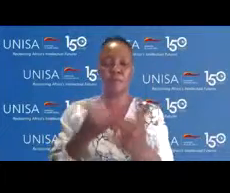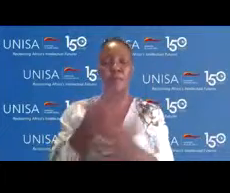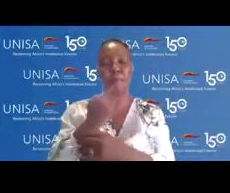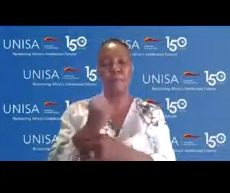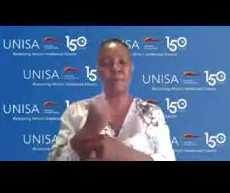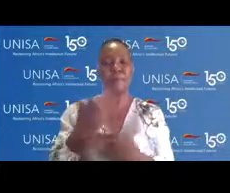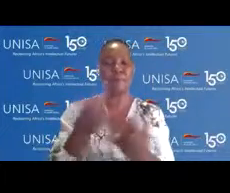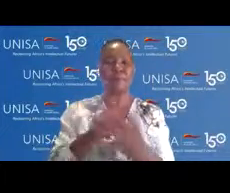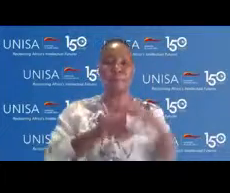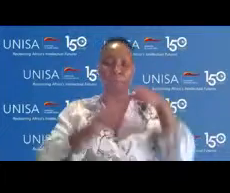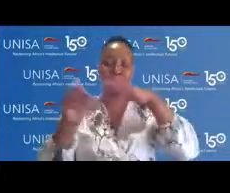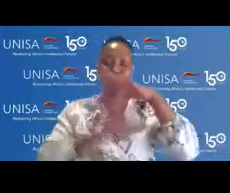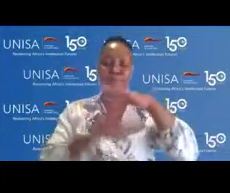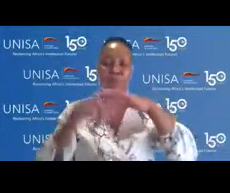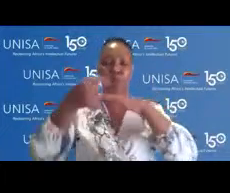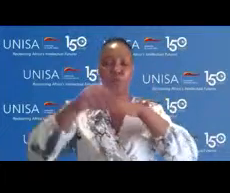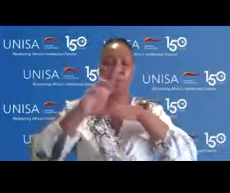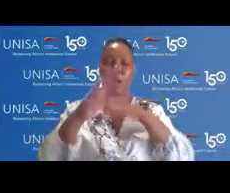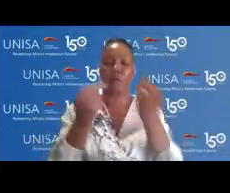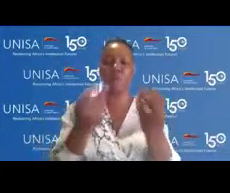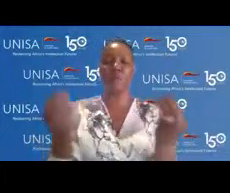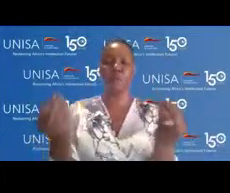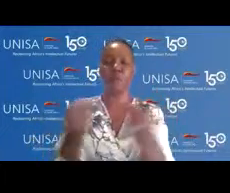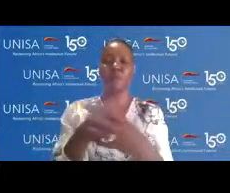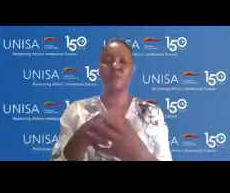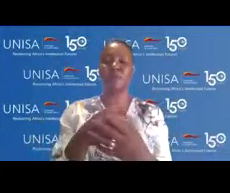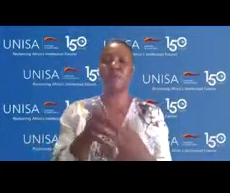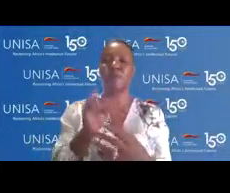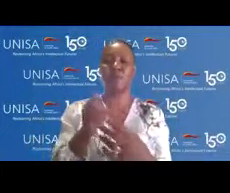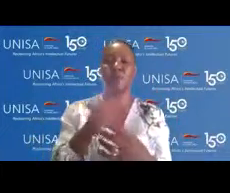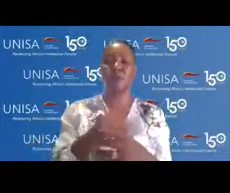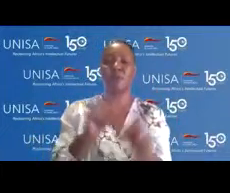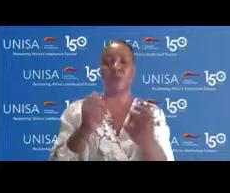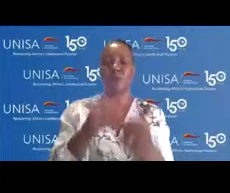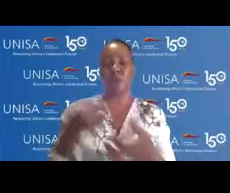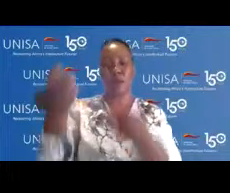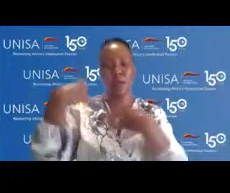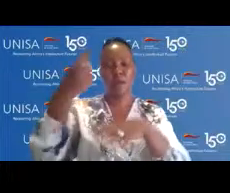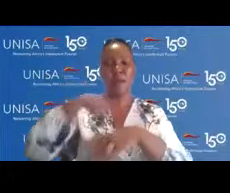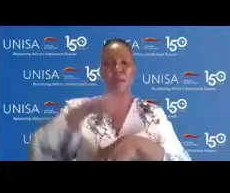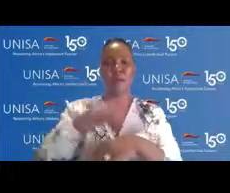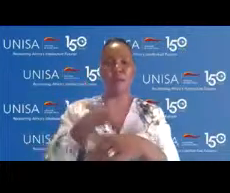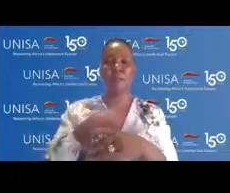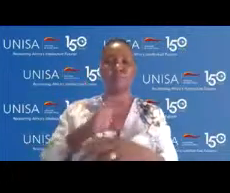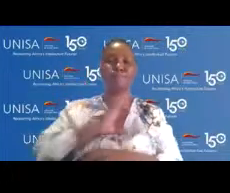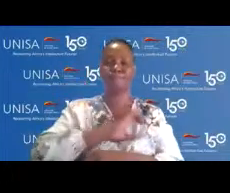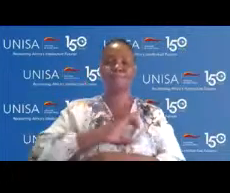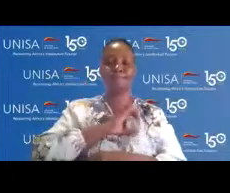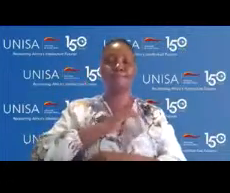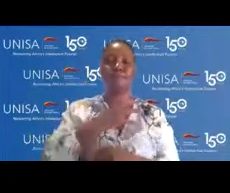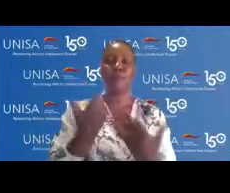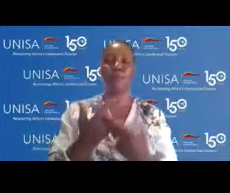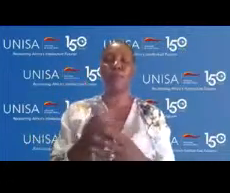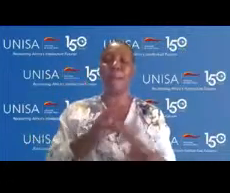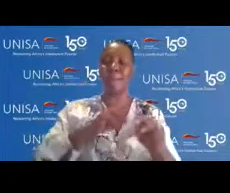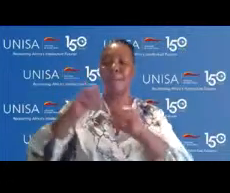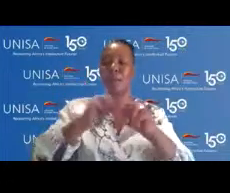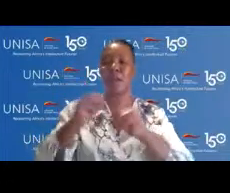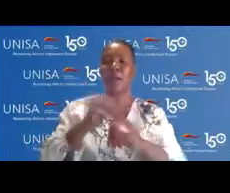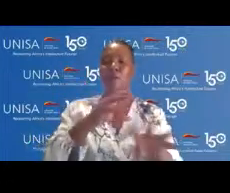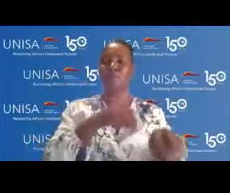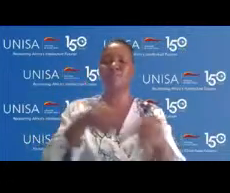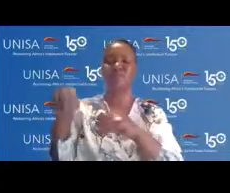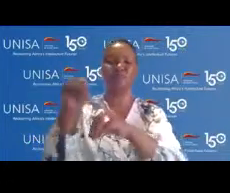QR code again and quickly let us know if you are now comfortable managing or moving around our